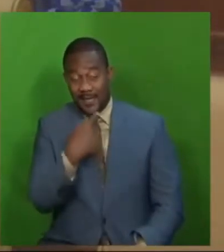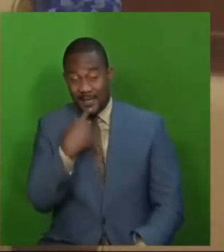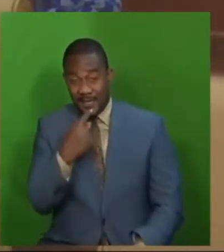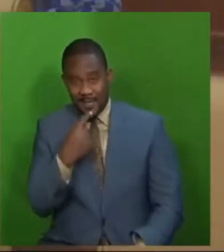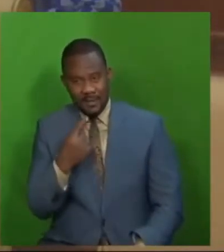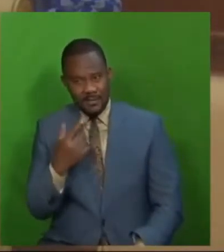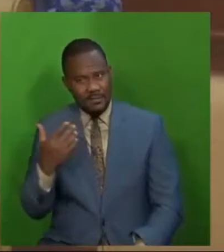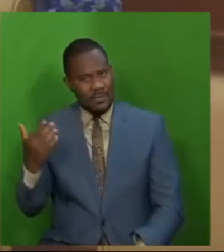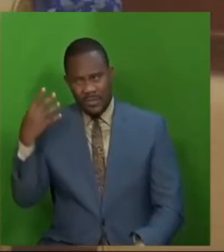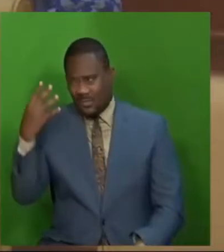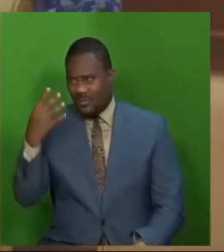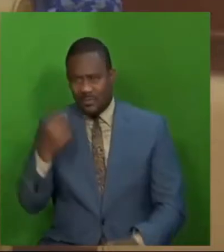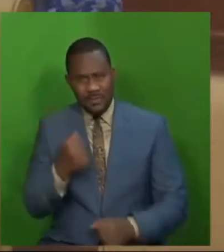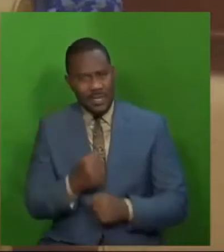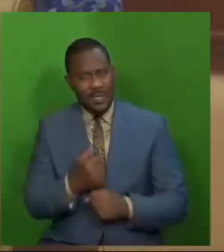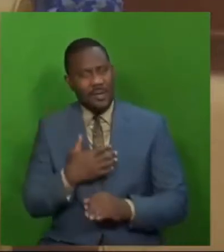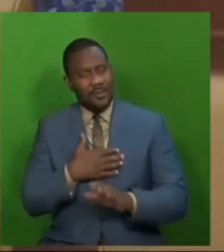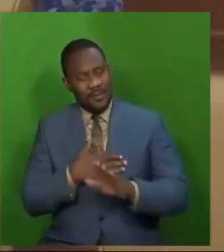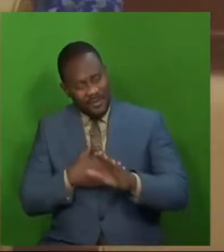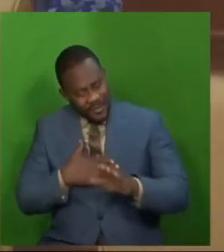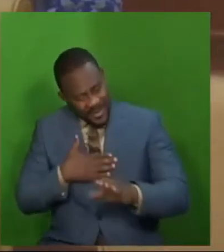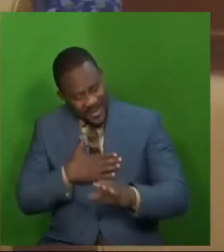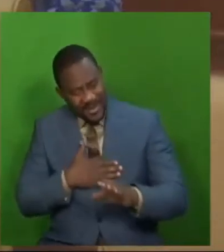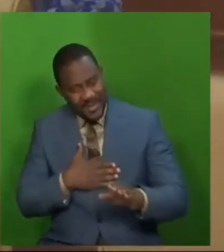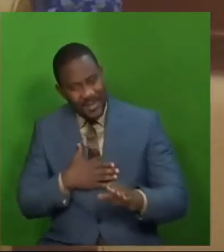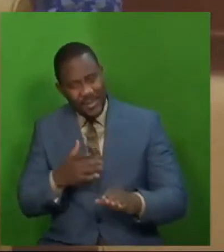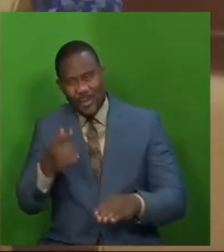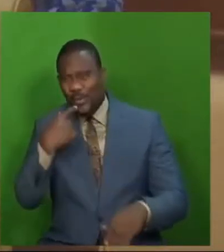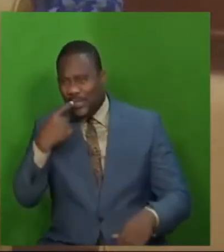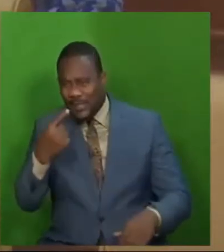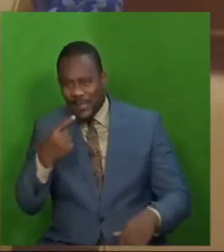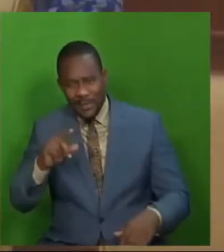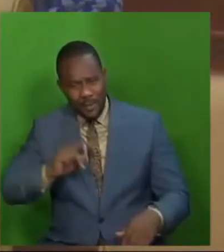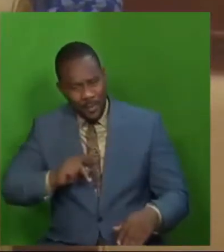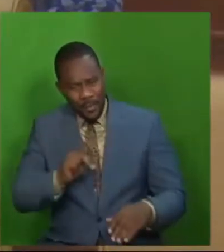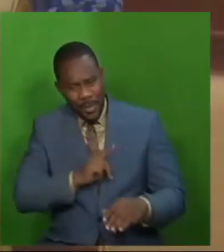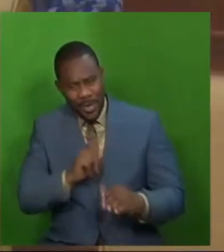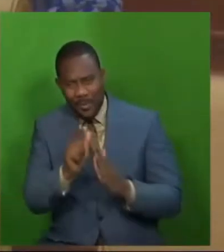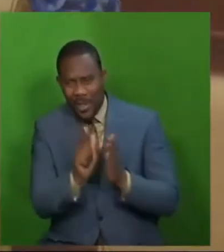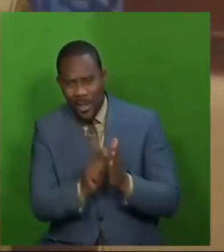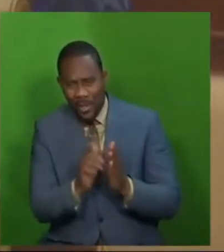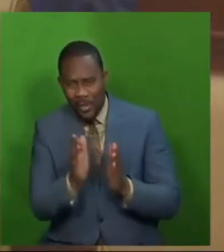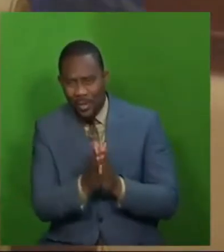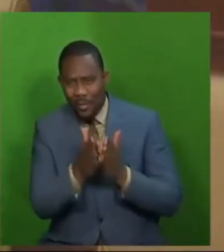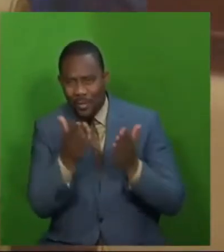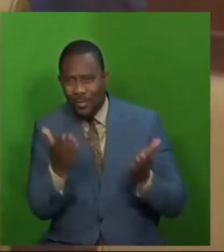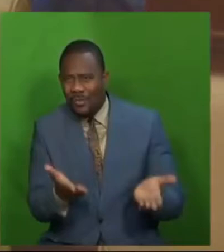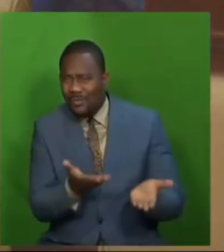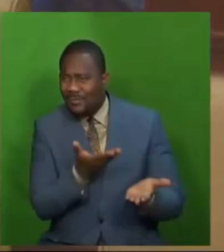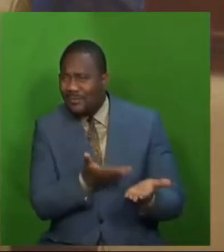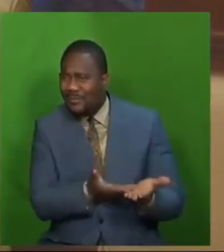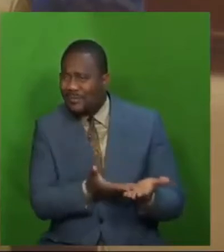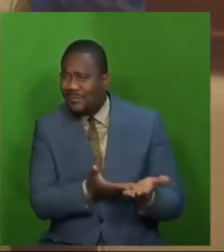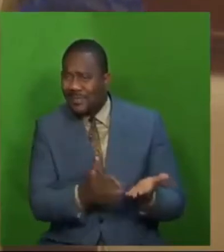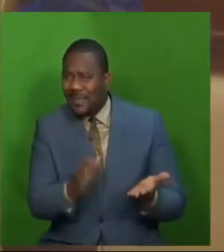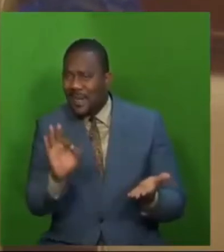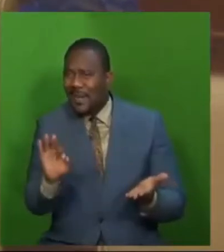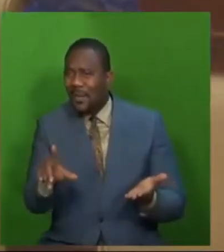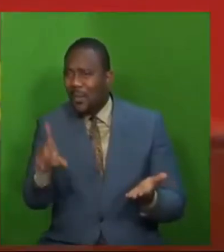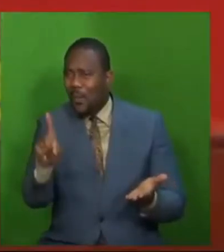know that Ministry of Finance grants the financial clearance. Honorable member, when you refer to order 91A,